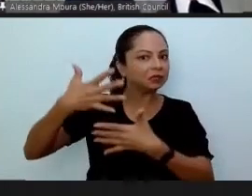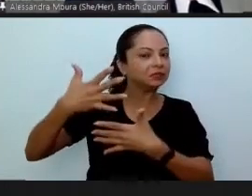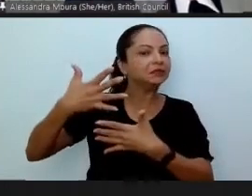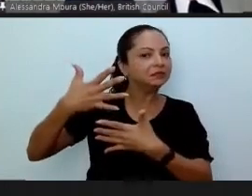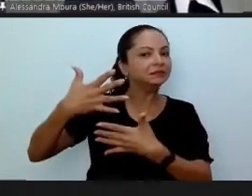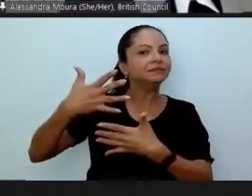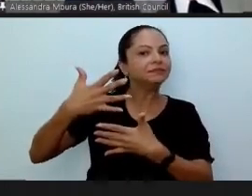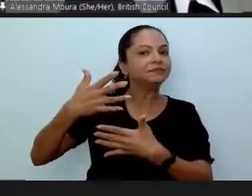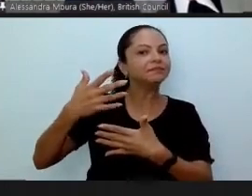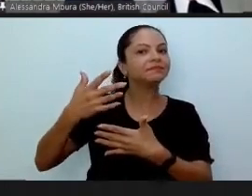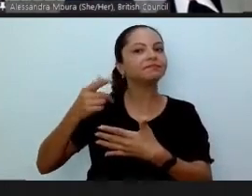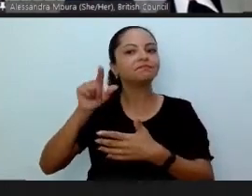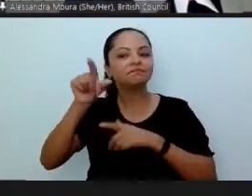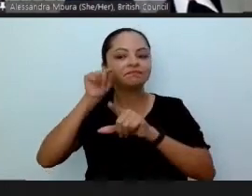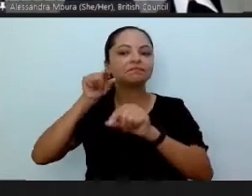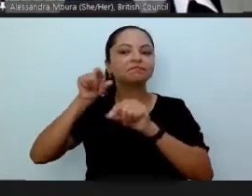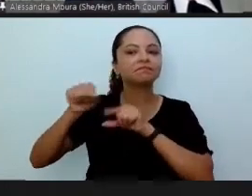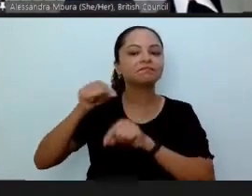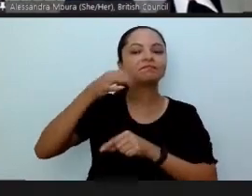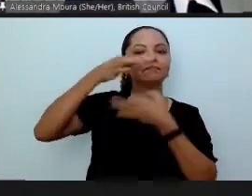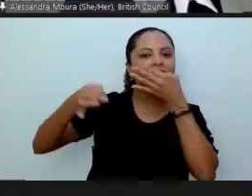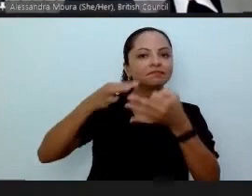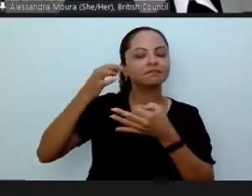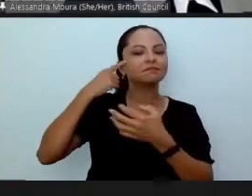them. But I'm going to move on.